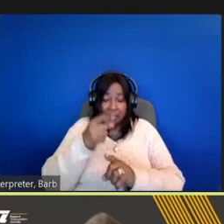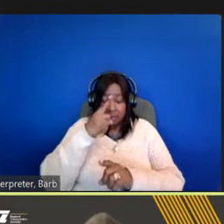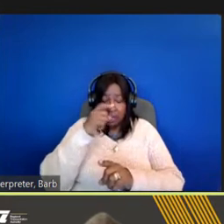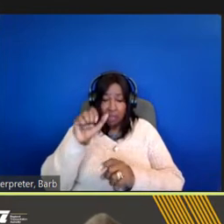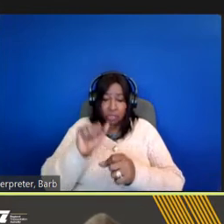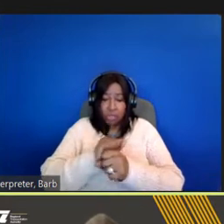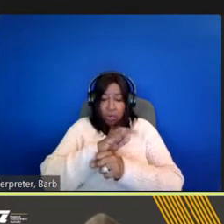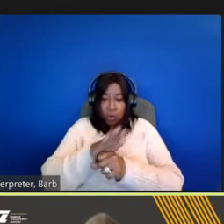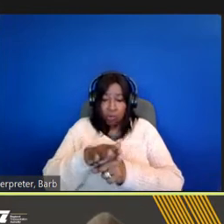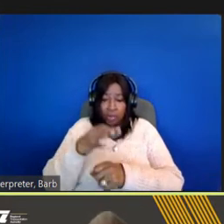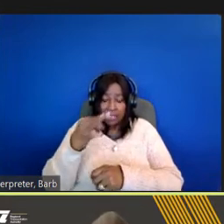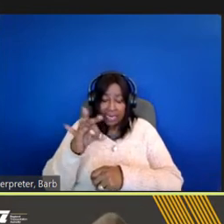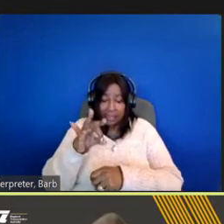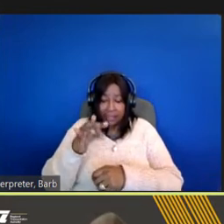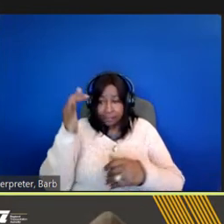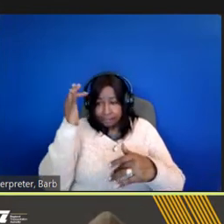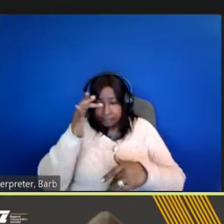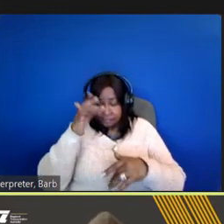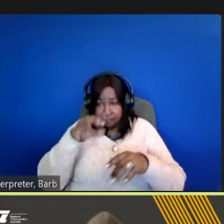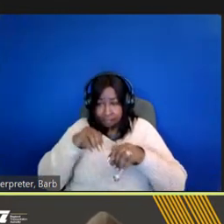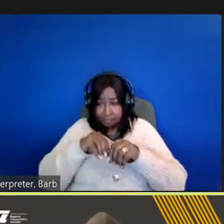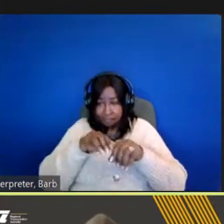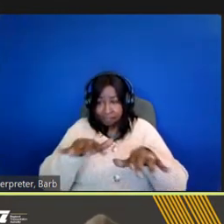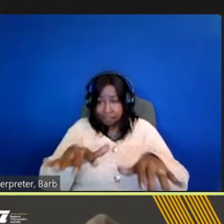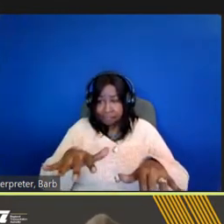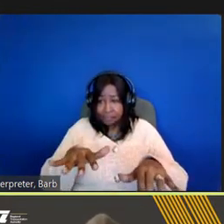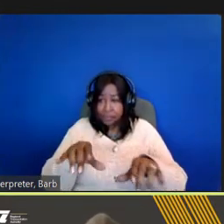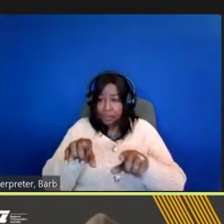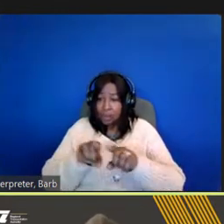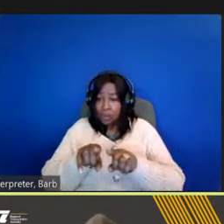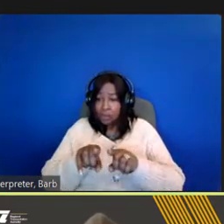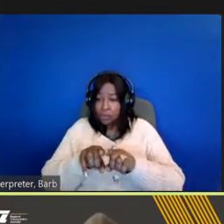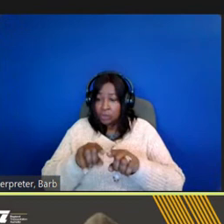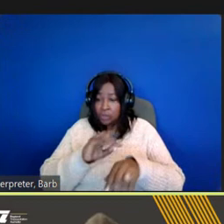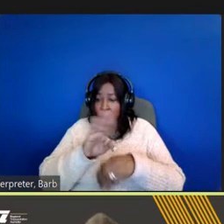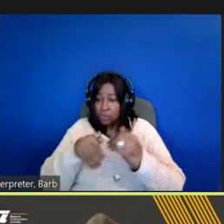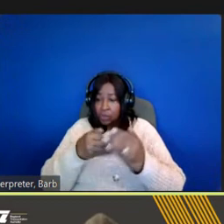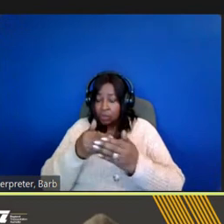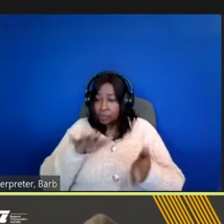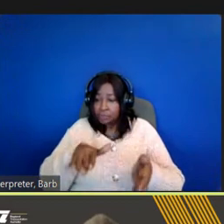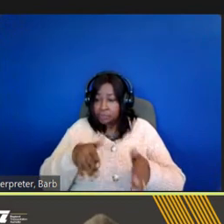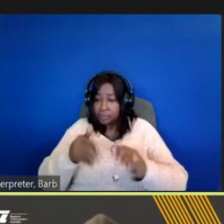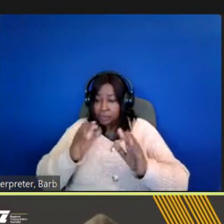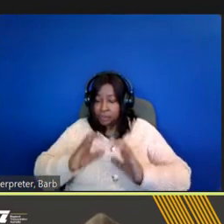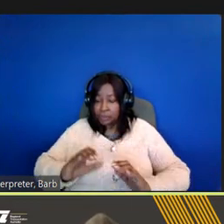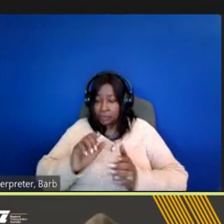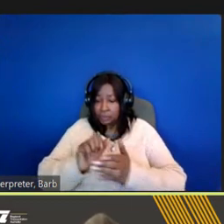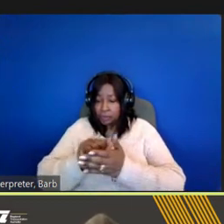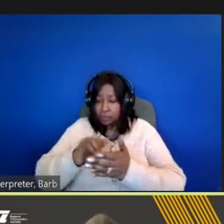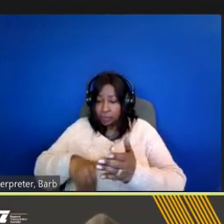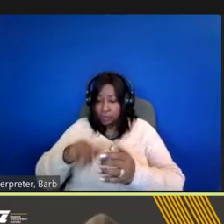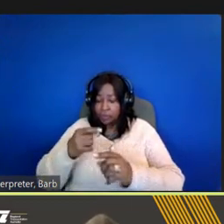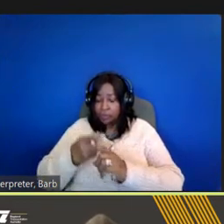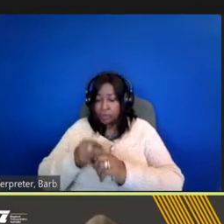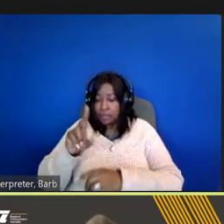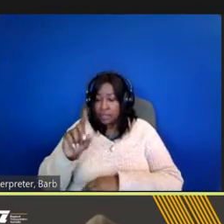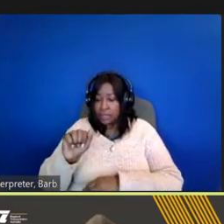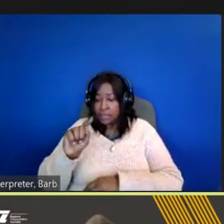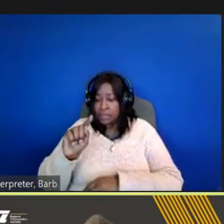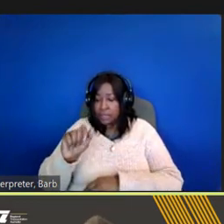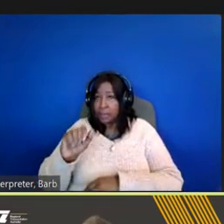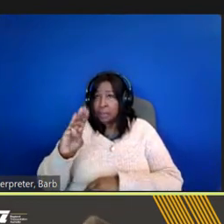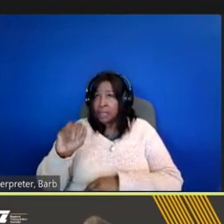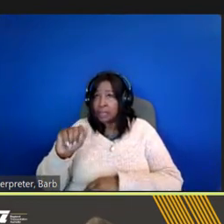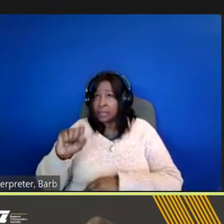COVID-19 pandemic. In addition, all deceased customers have been removed from the database on a monthly basis.